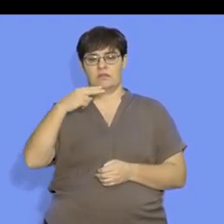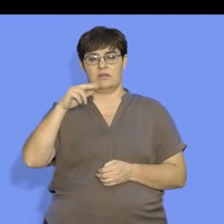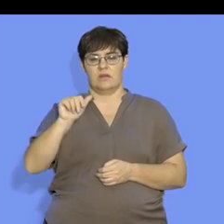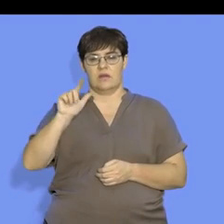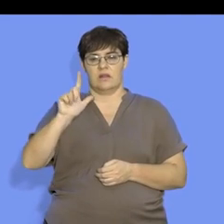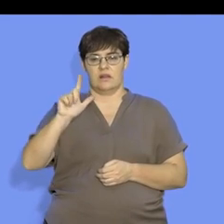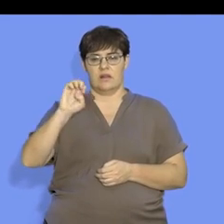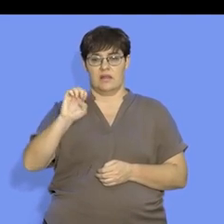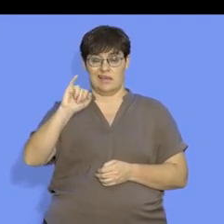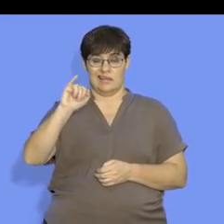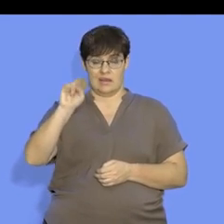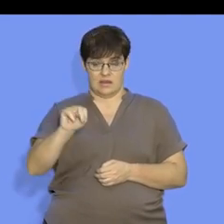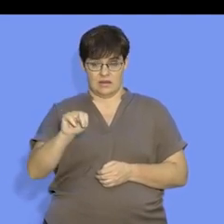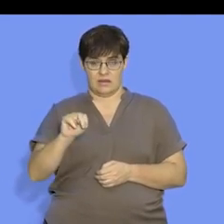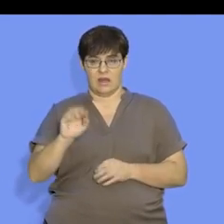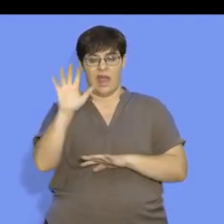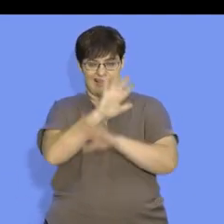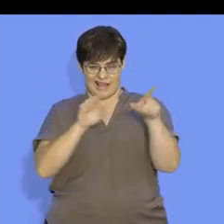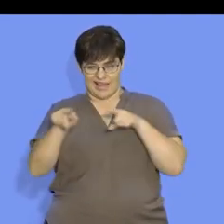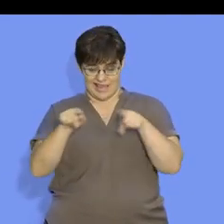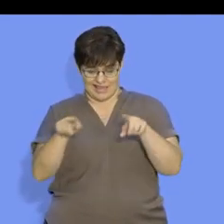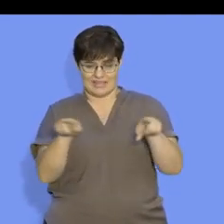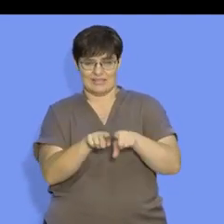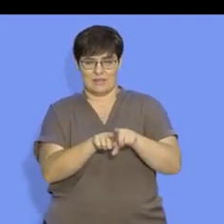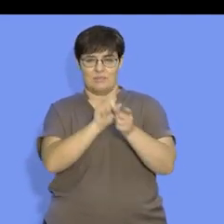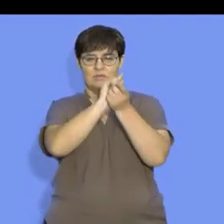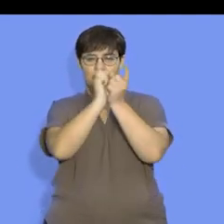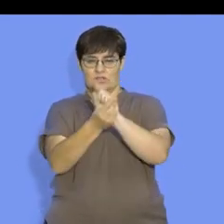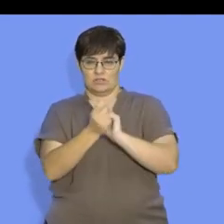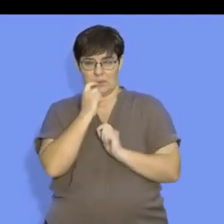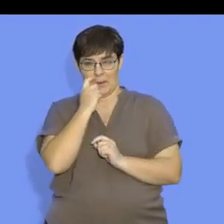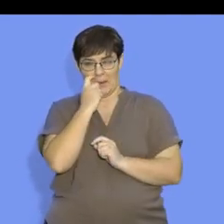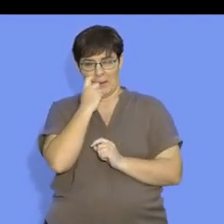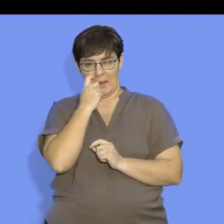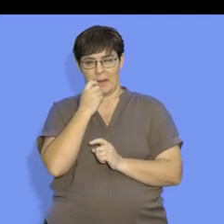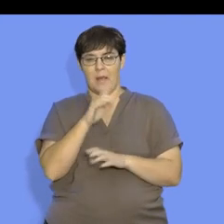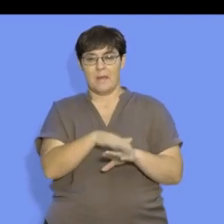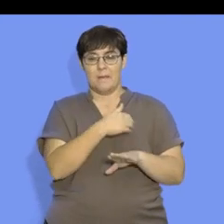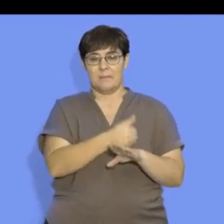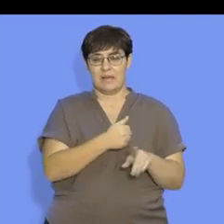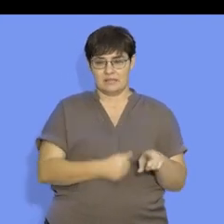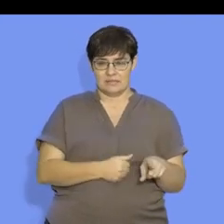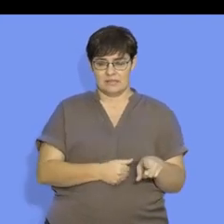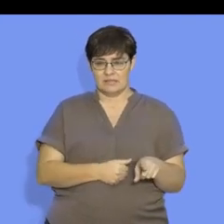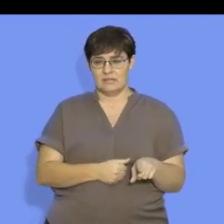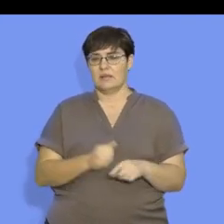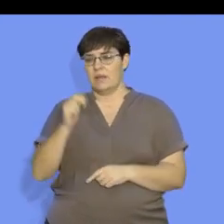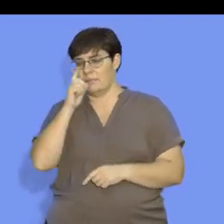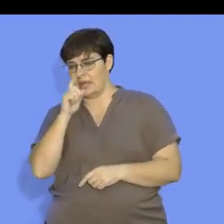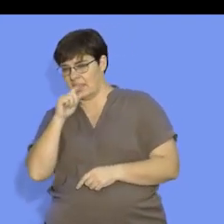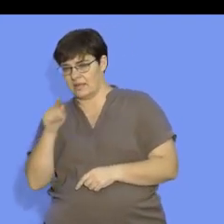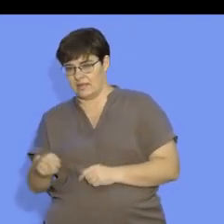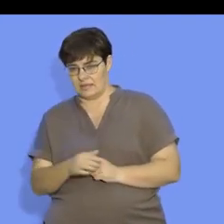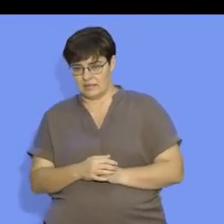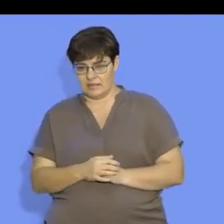acid, it is colorless. It is demonstrated in this case, right? And then in a base, it